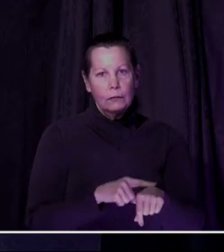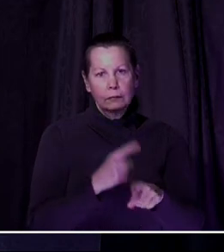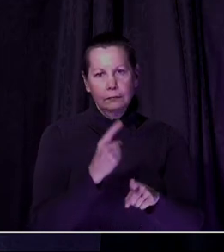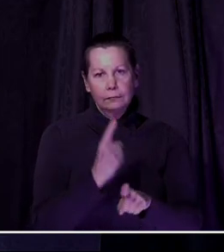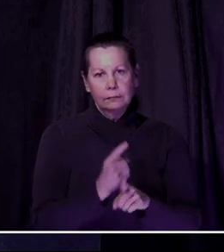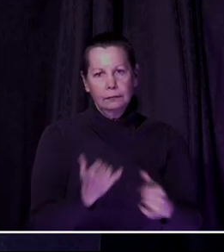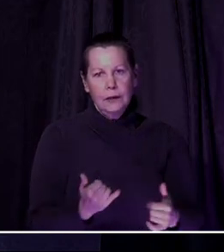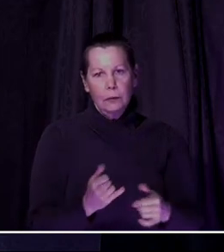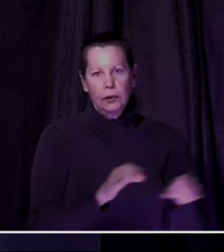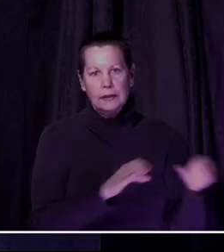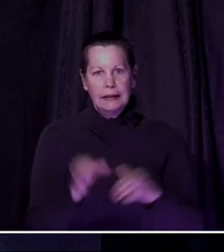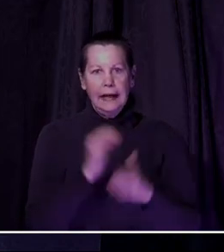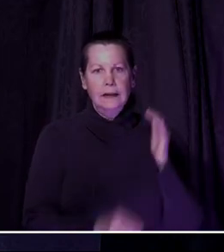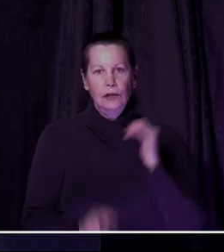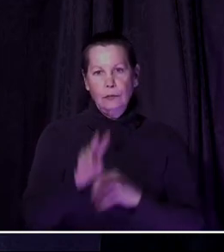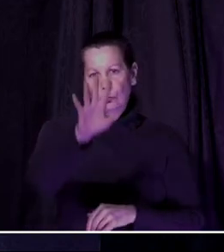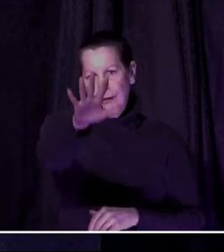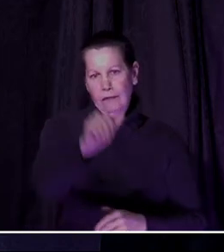Acts 25.